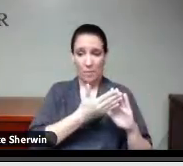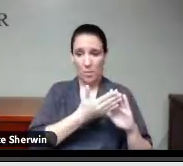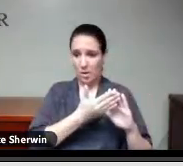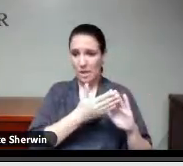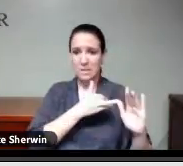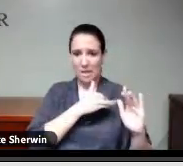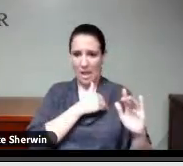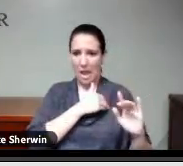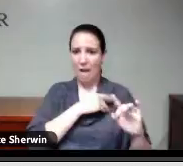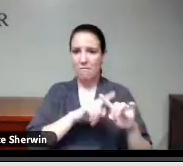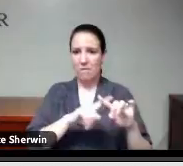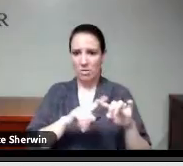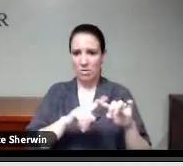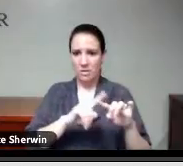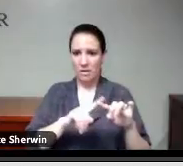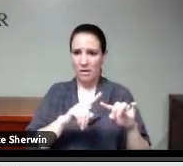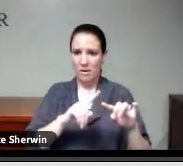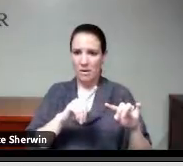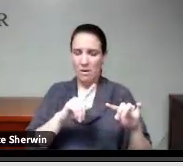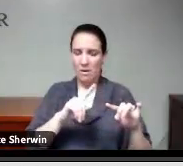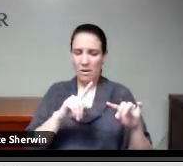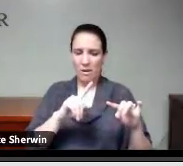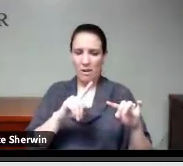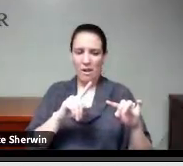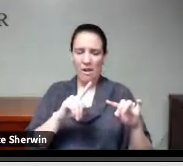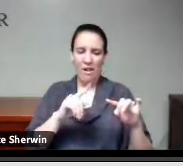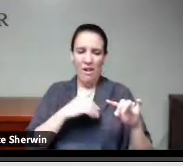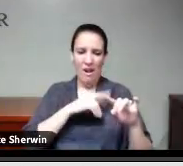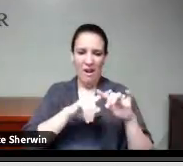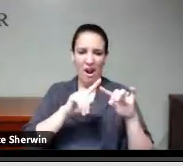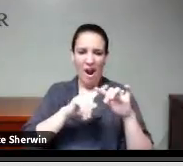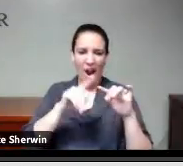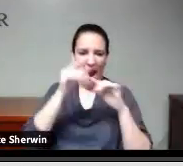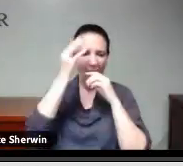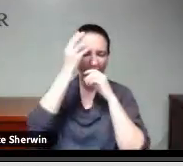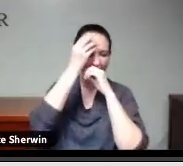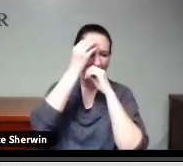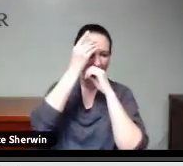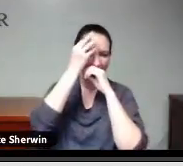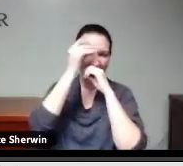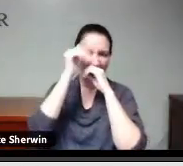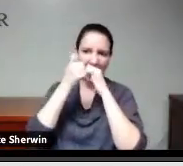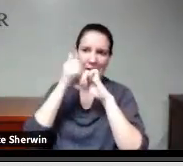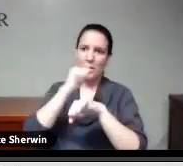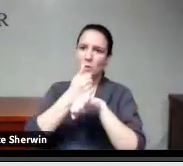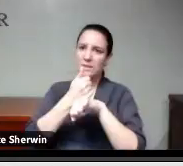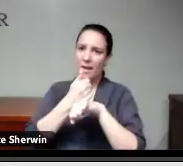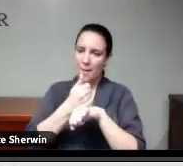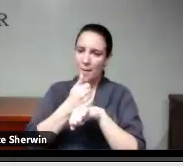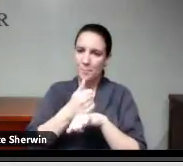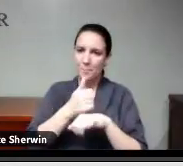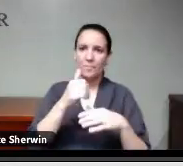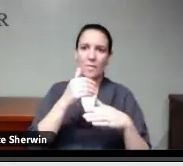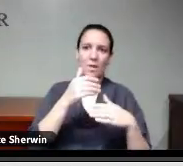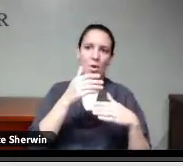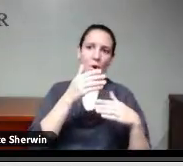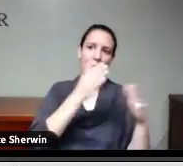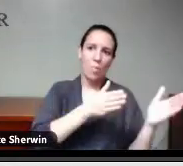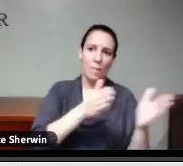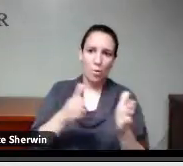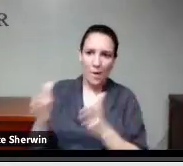different, will require different thinking about design, delivery, facilitation, and preparation